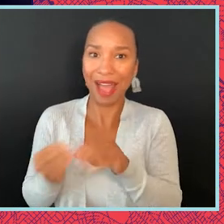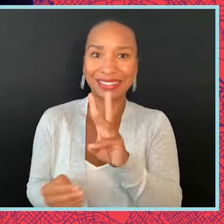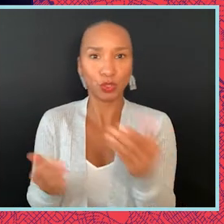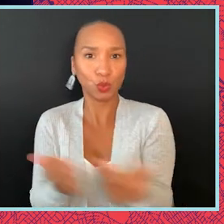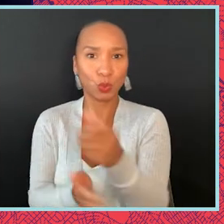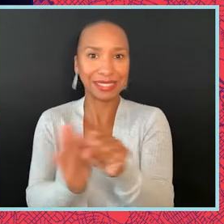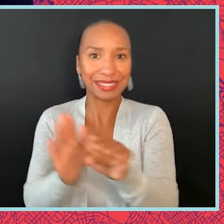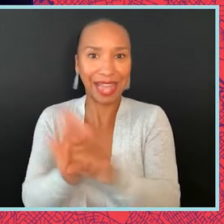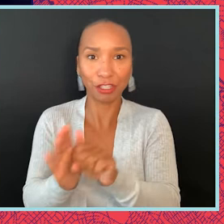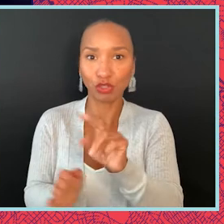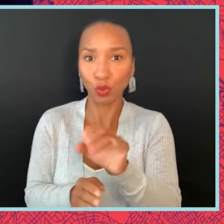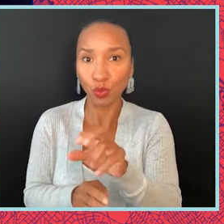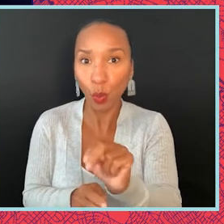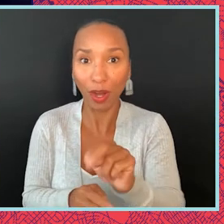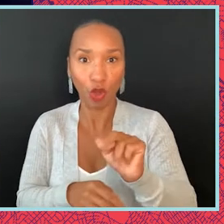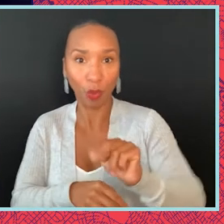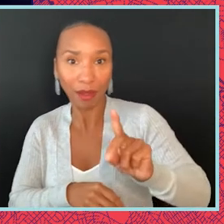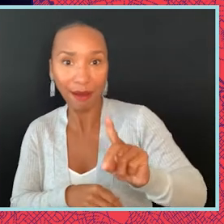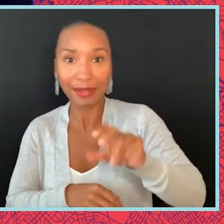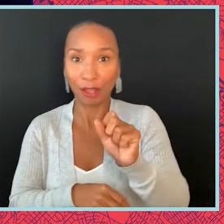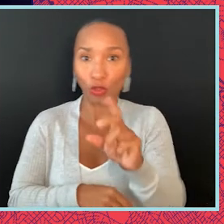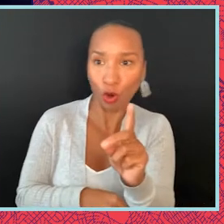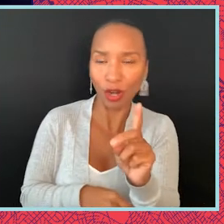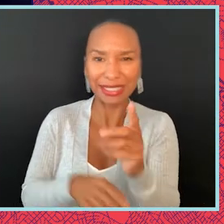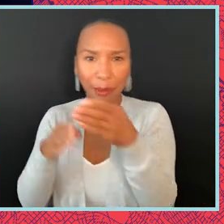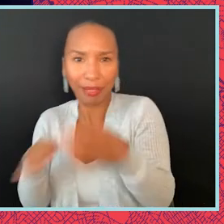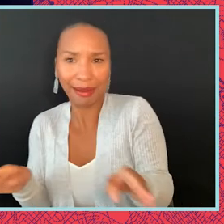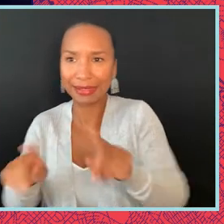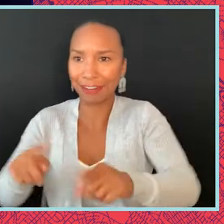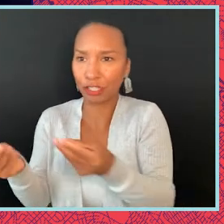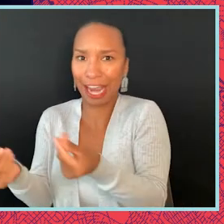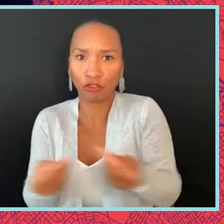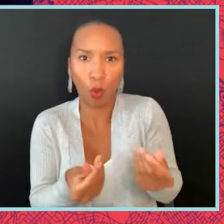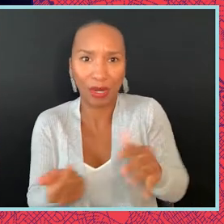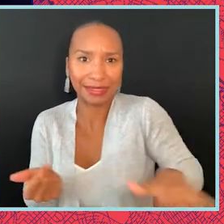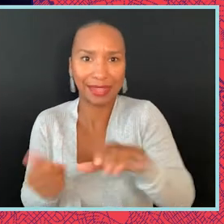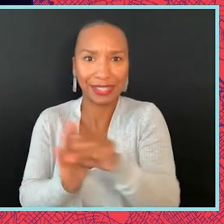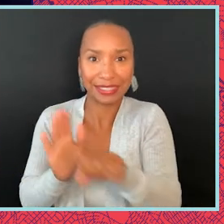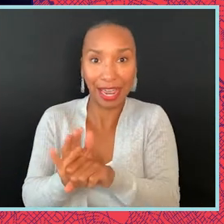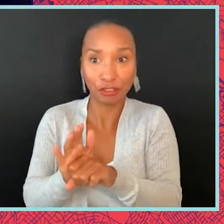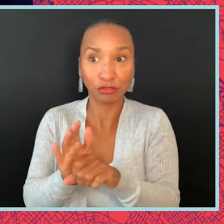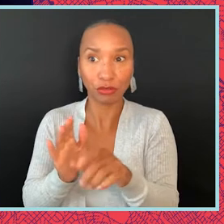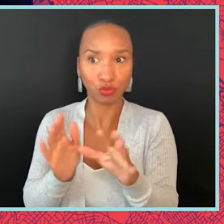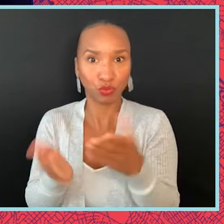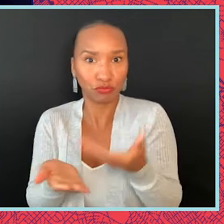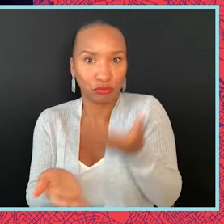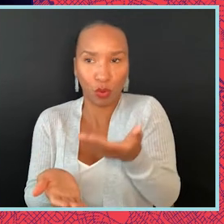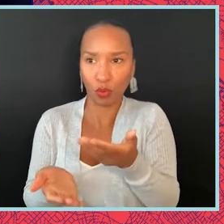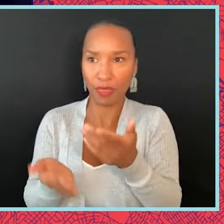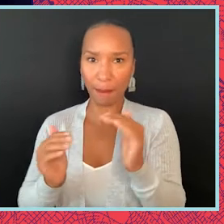to the union, when they were adding North Dakota and South Dakota and splitting territories and states to ensure that the power and the amount of